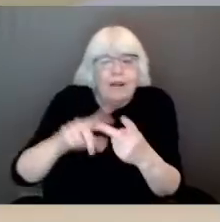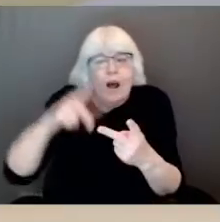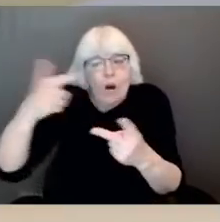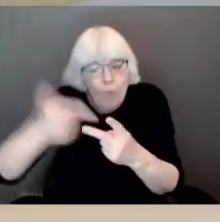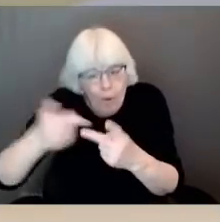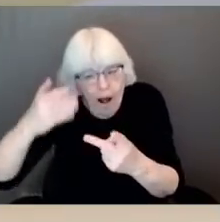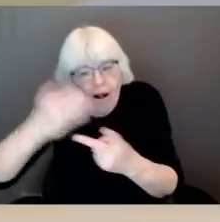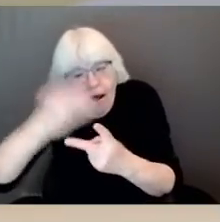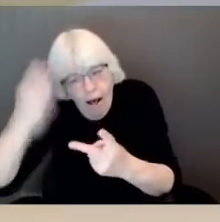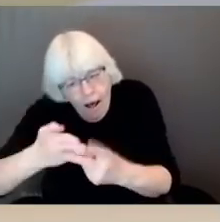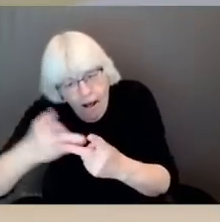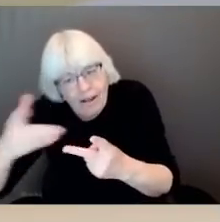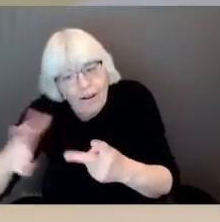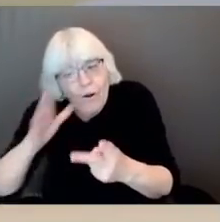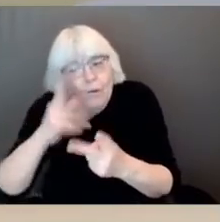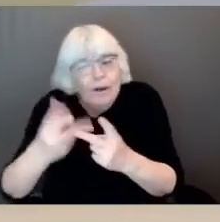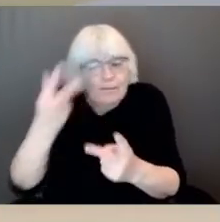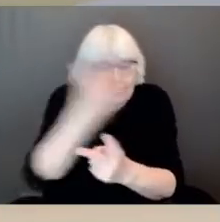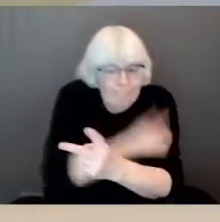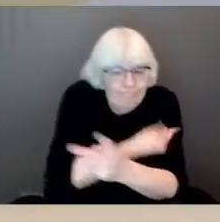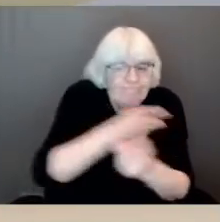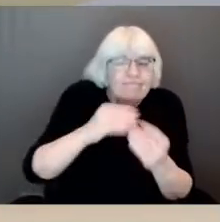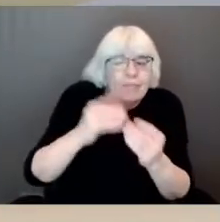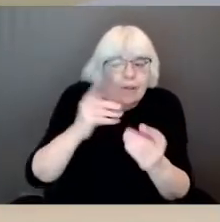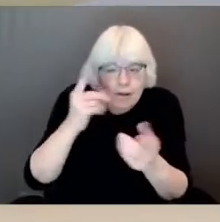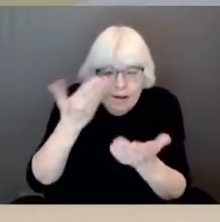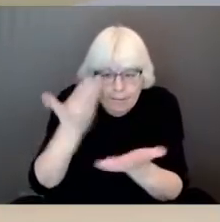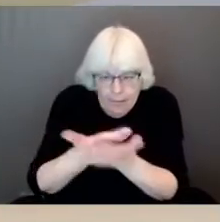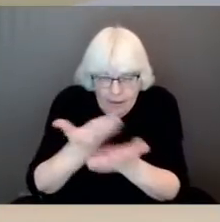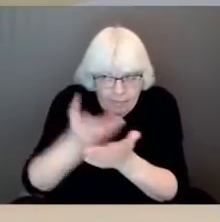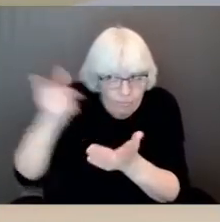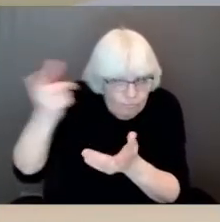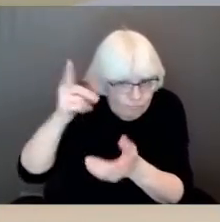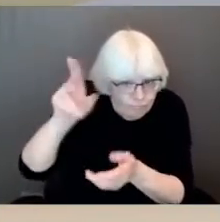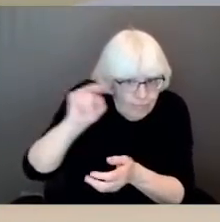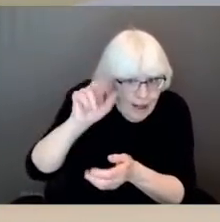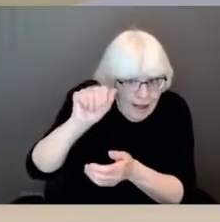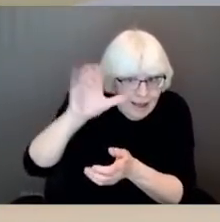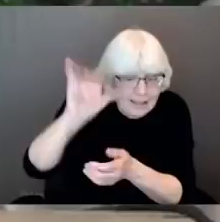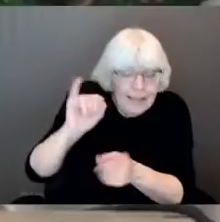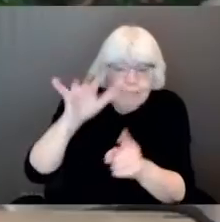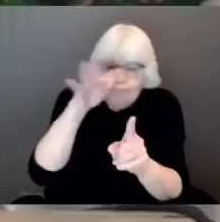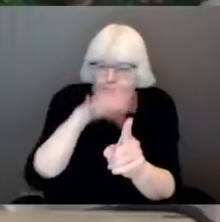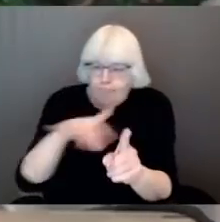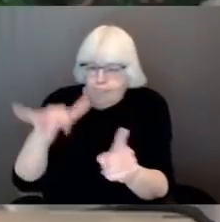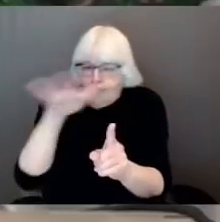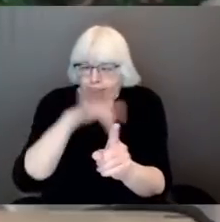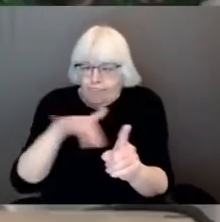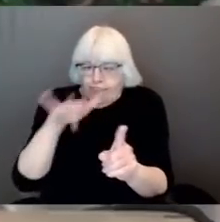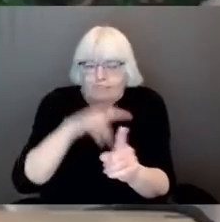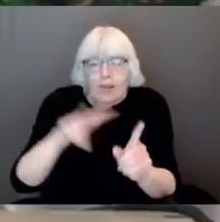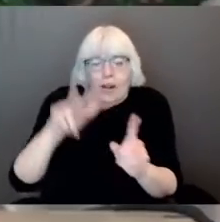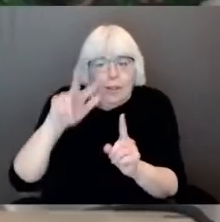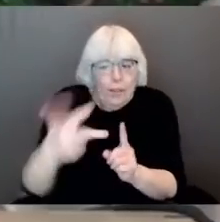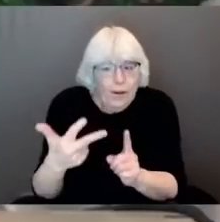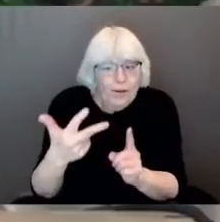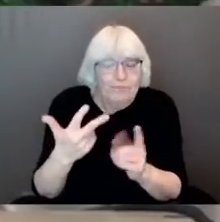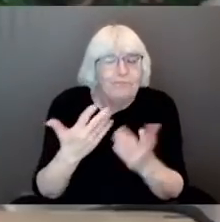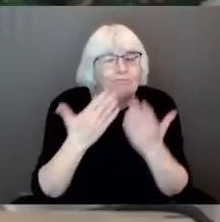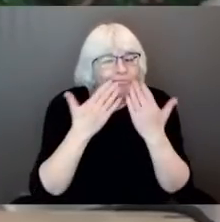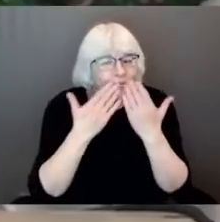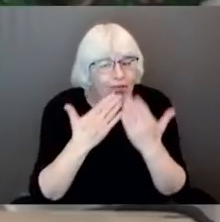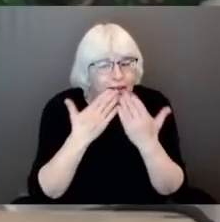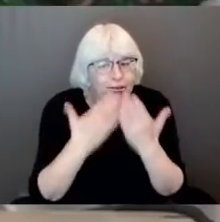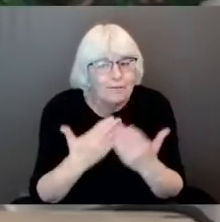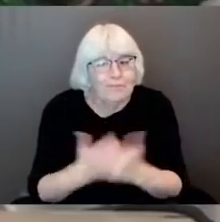by NACI. So, Thank you. yeah. Thank you, Brian. And now our